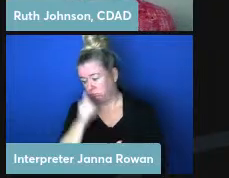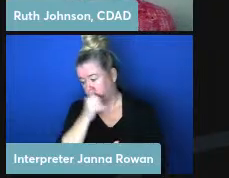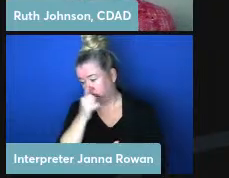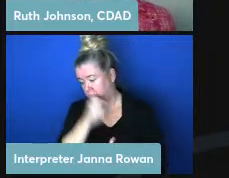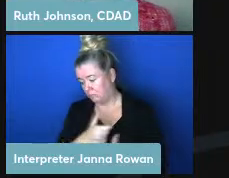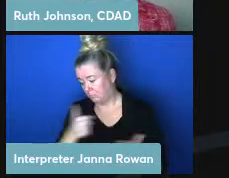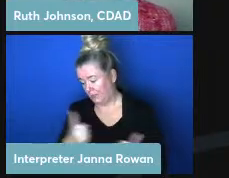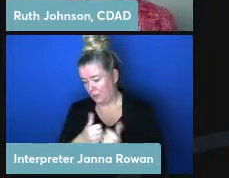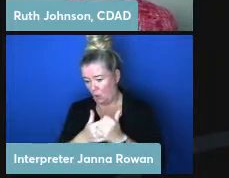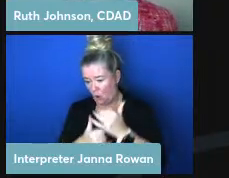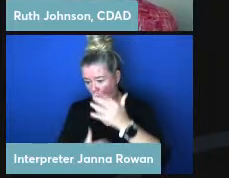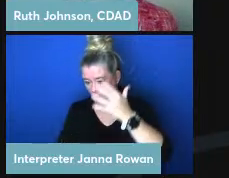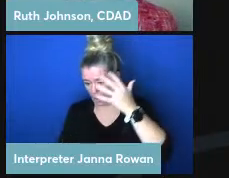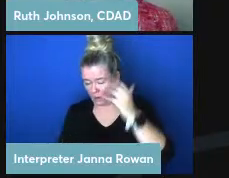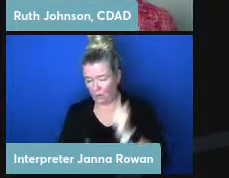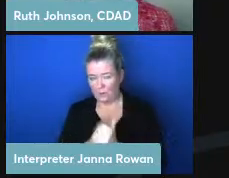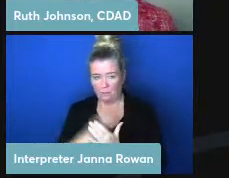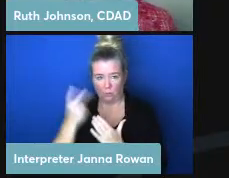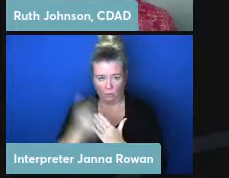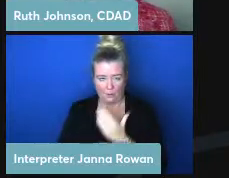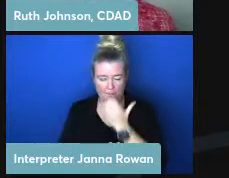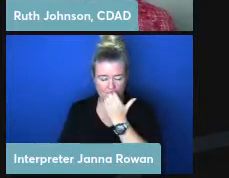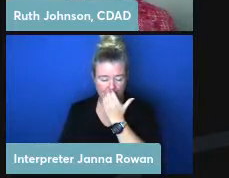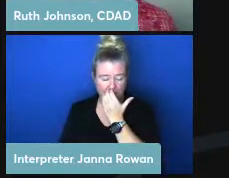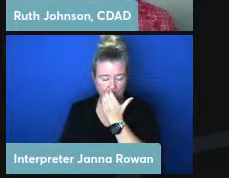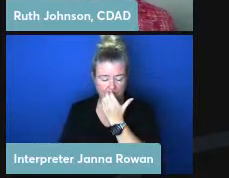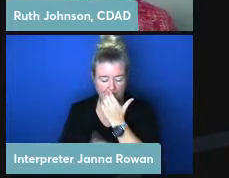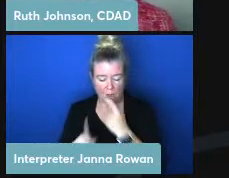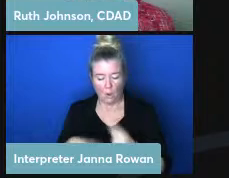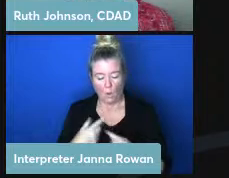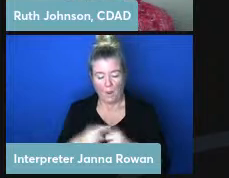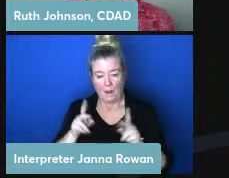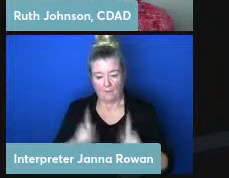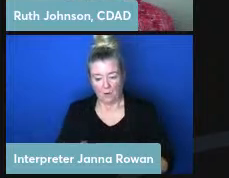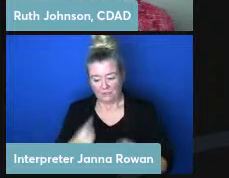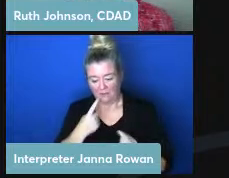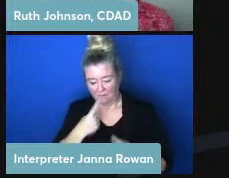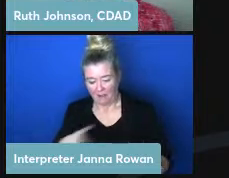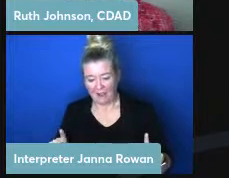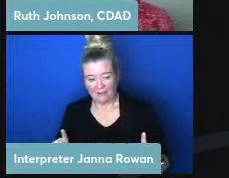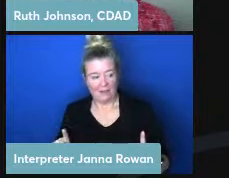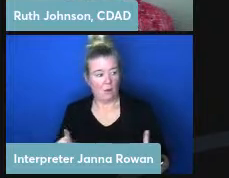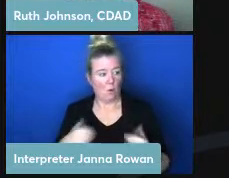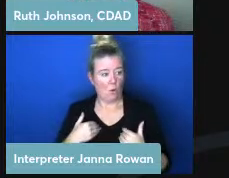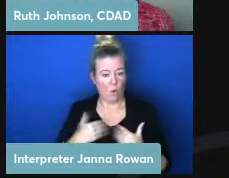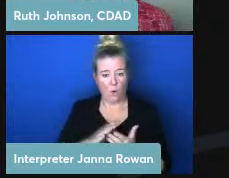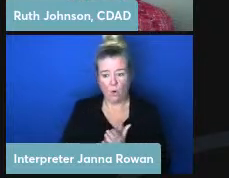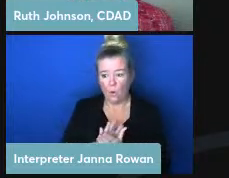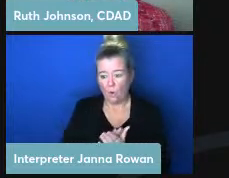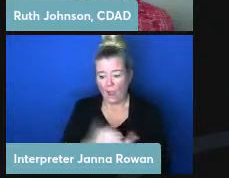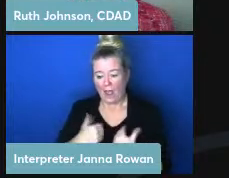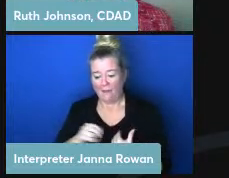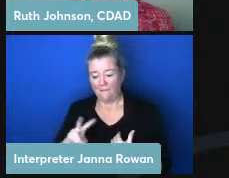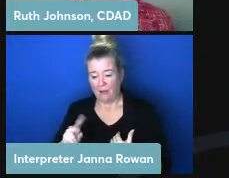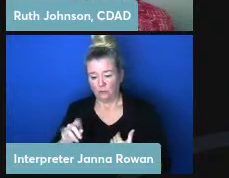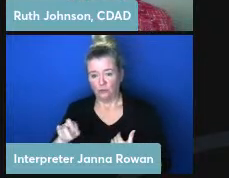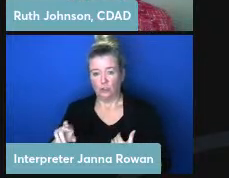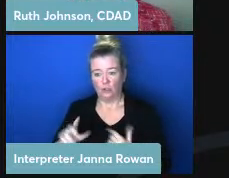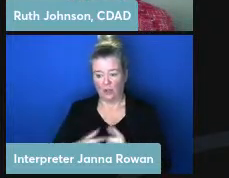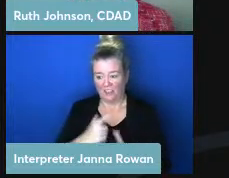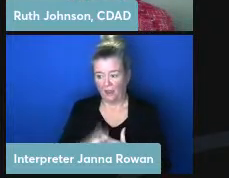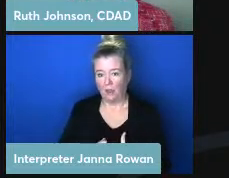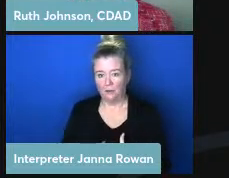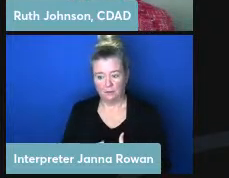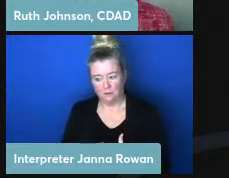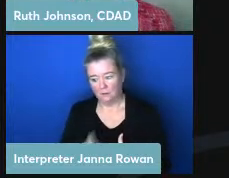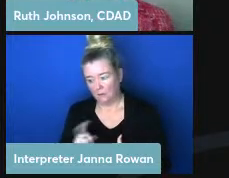this program. And when a tenant finally gets, or a prospective tenant finally gets a voucher, it's a huge